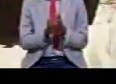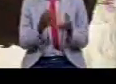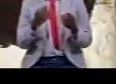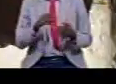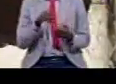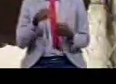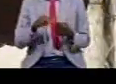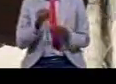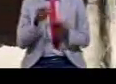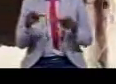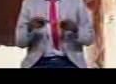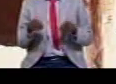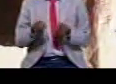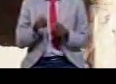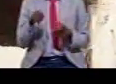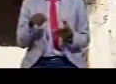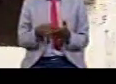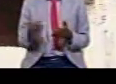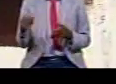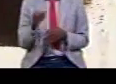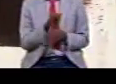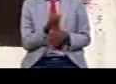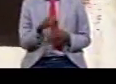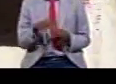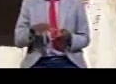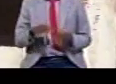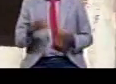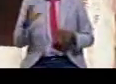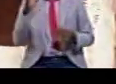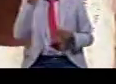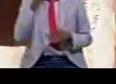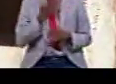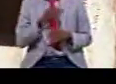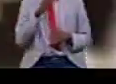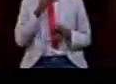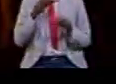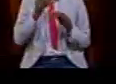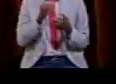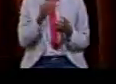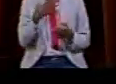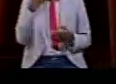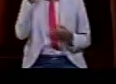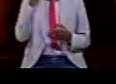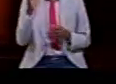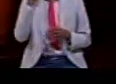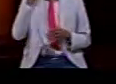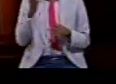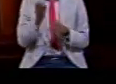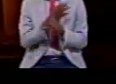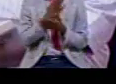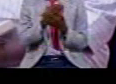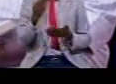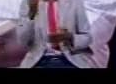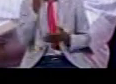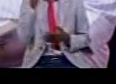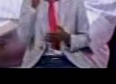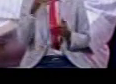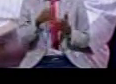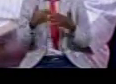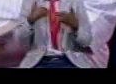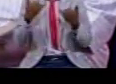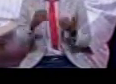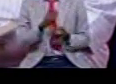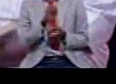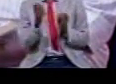they pleaded and they begged that they must take something home. It has never changed and will